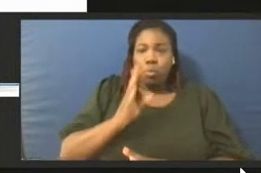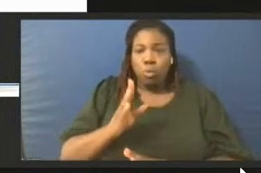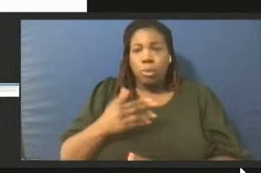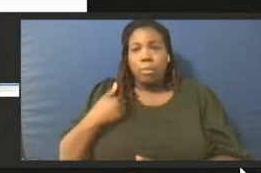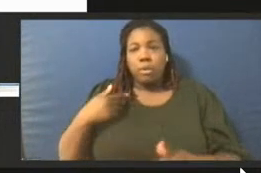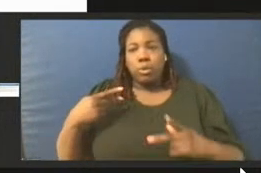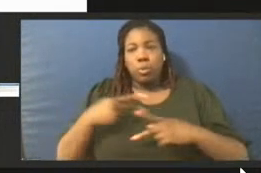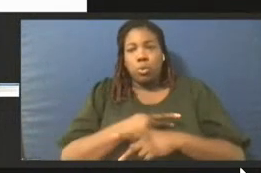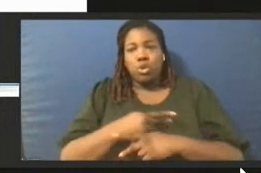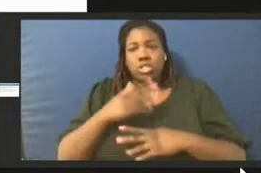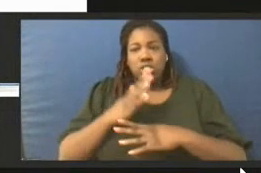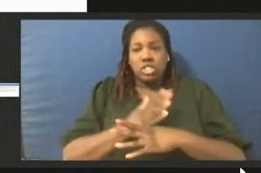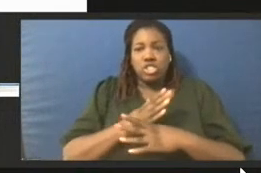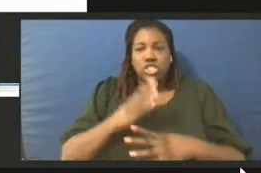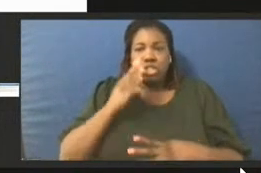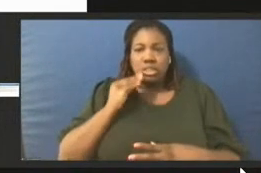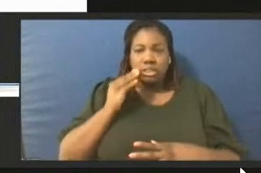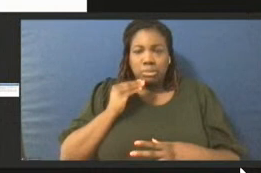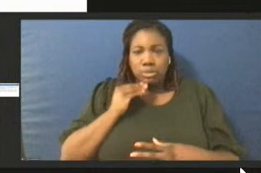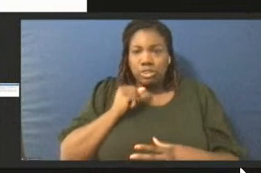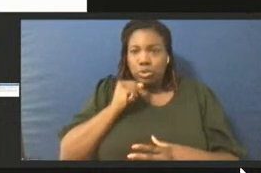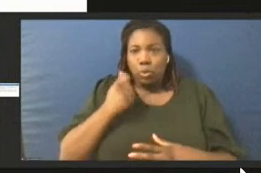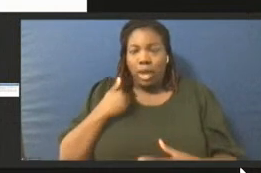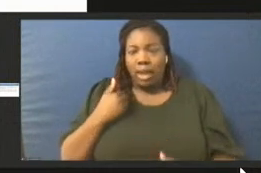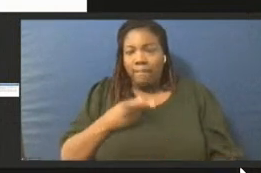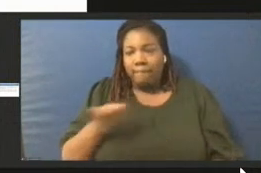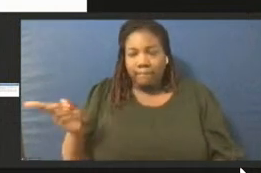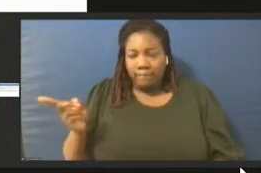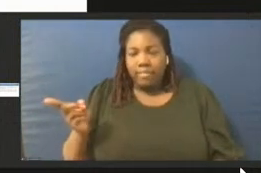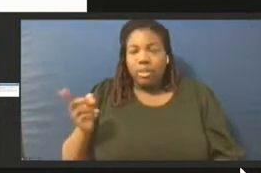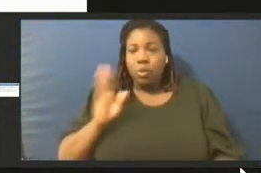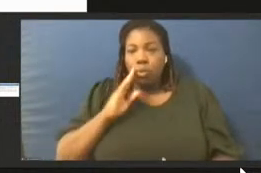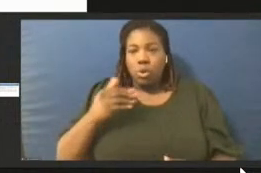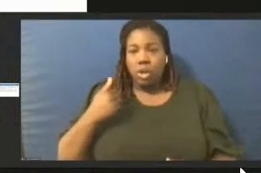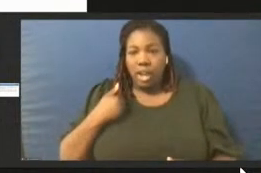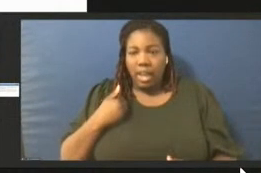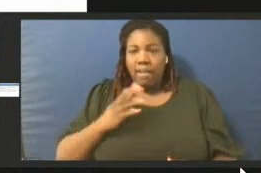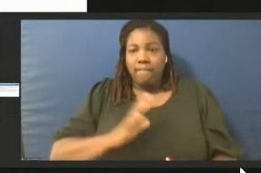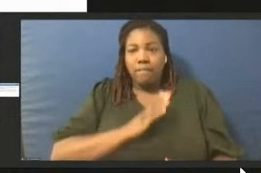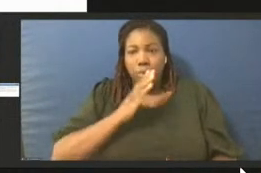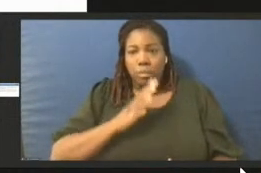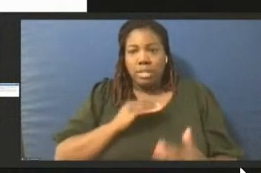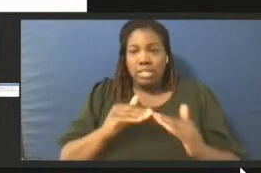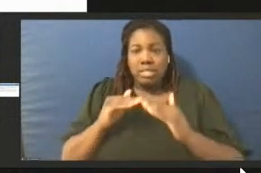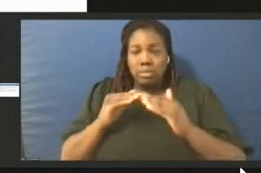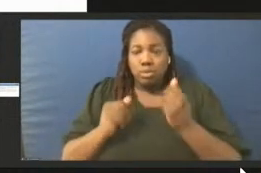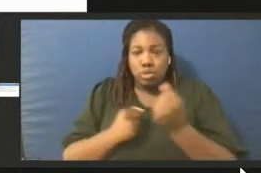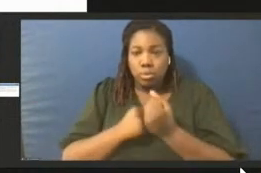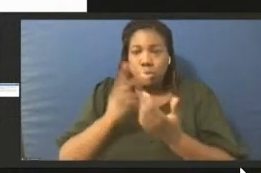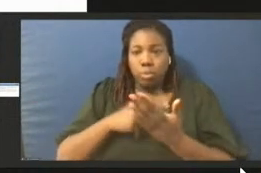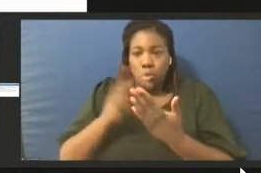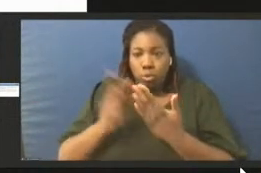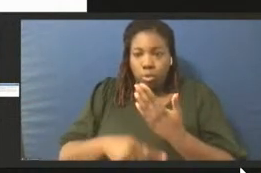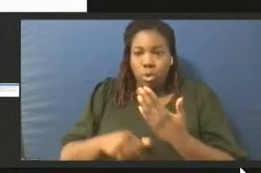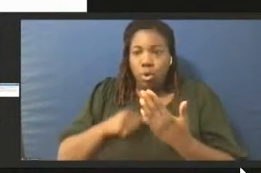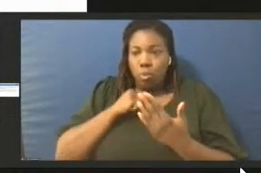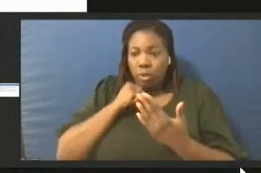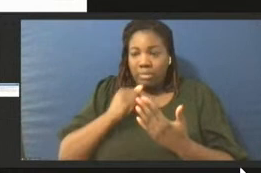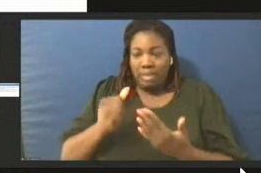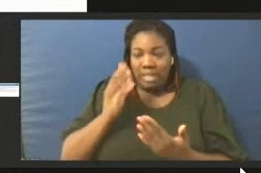lack of shared experience. We need to have formalized peer support programs because we have not walked in their